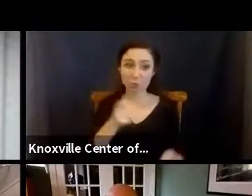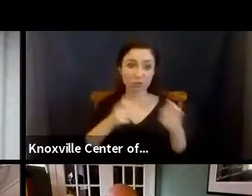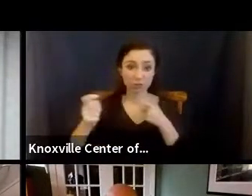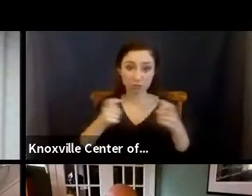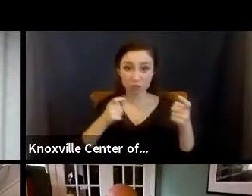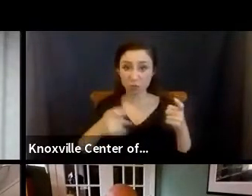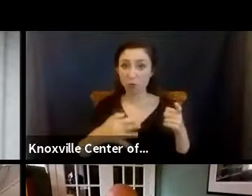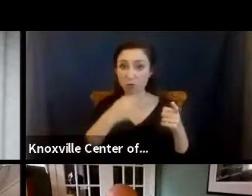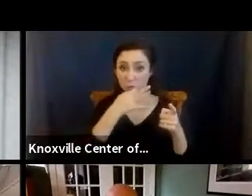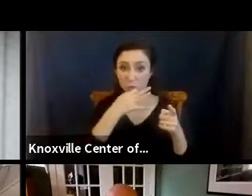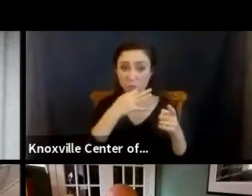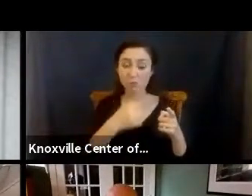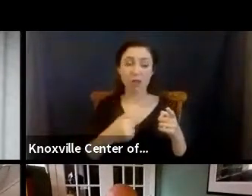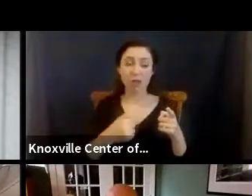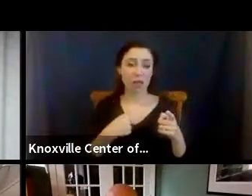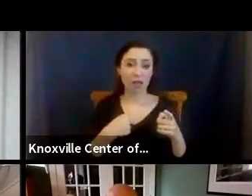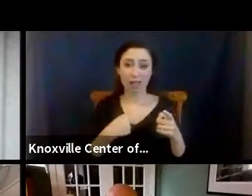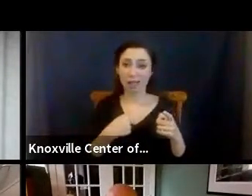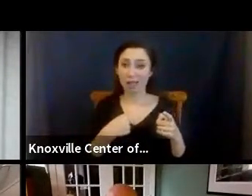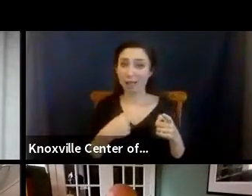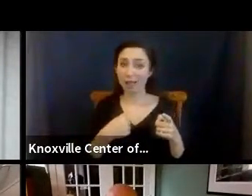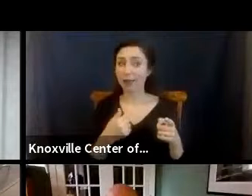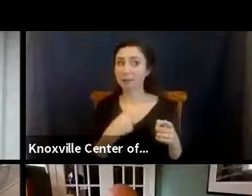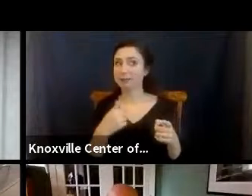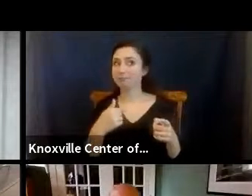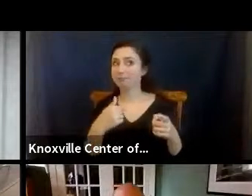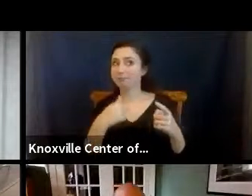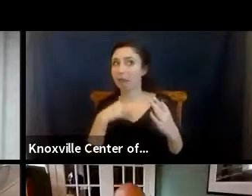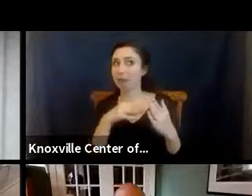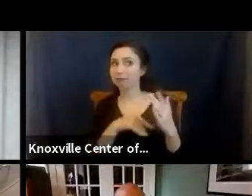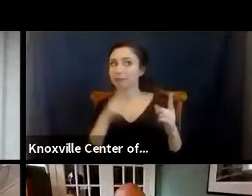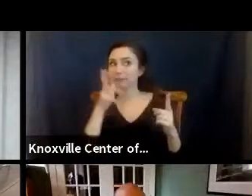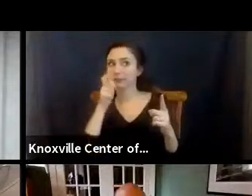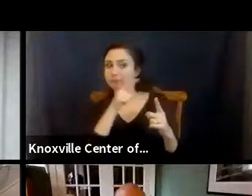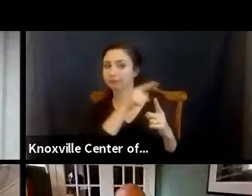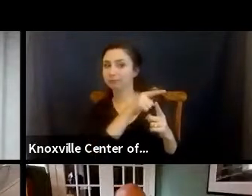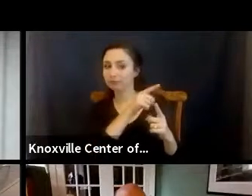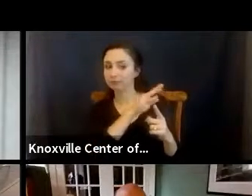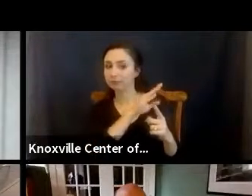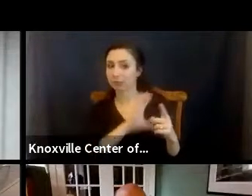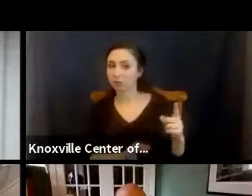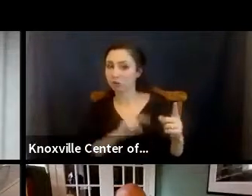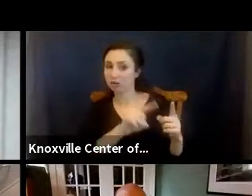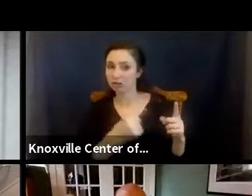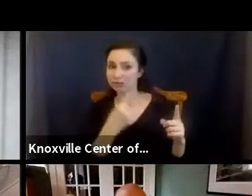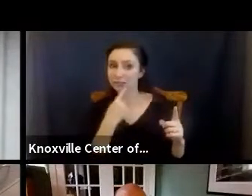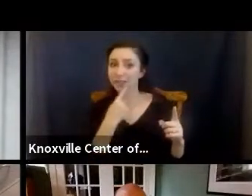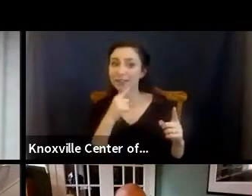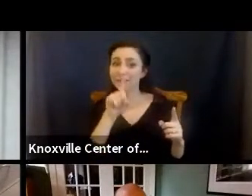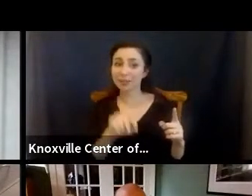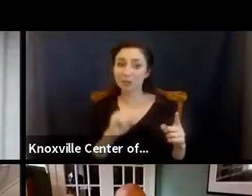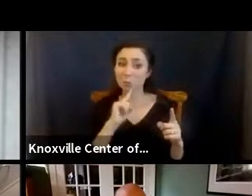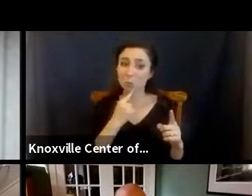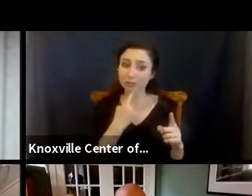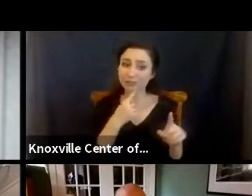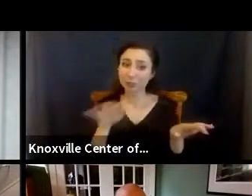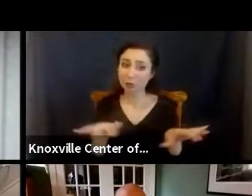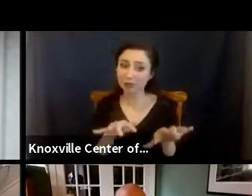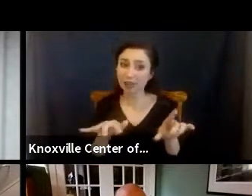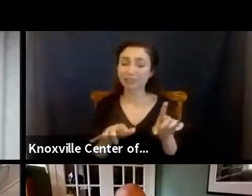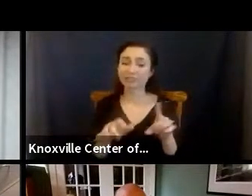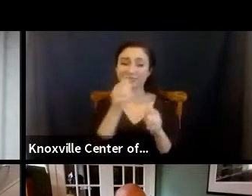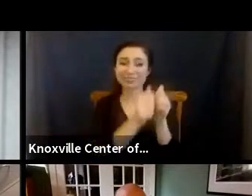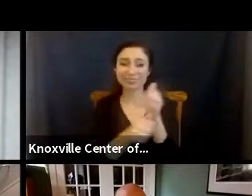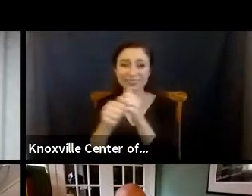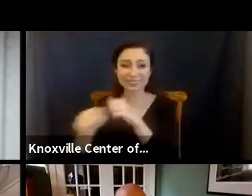and I'm taking these cues from her, that they're going to have to take more drastic action. And if that's the case, every one of these businesses that